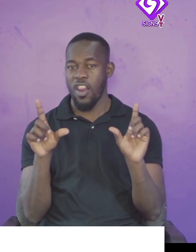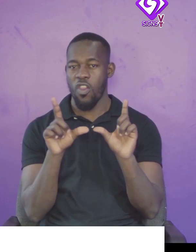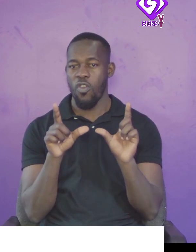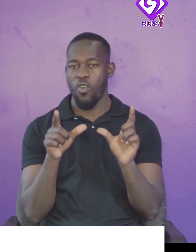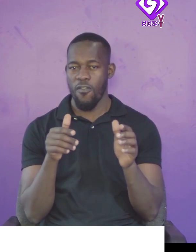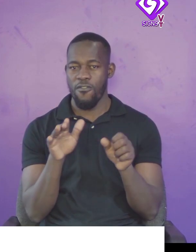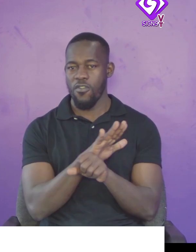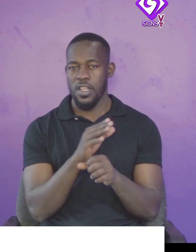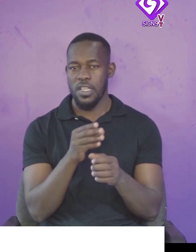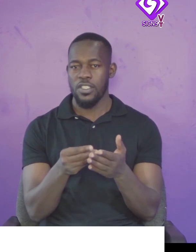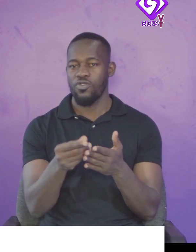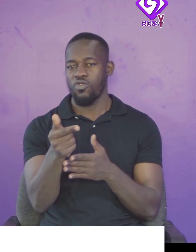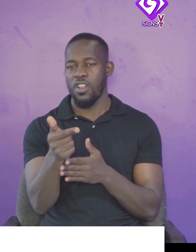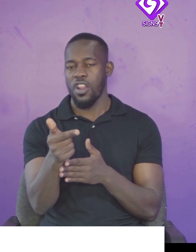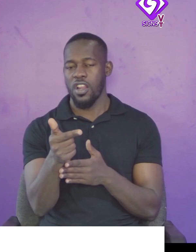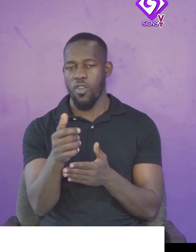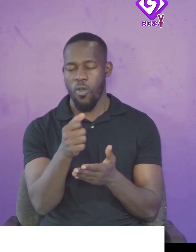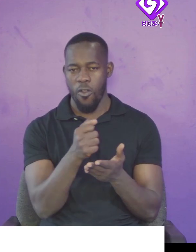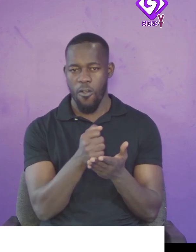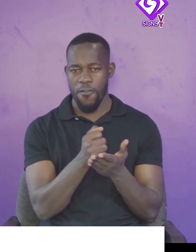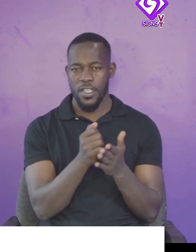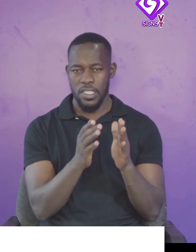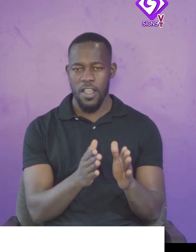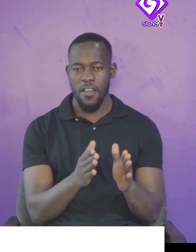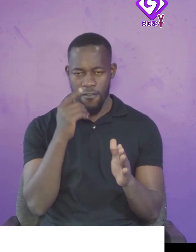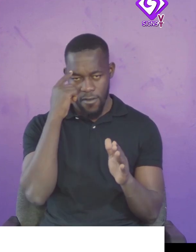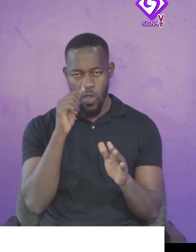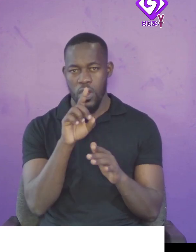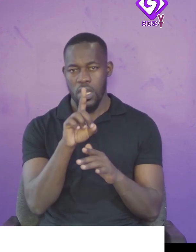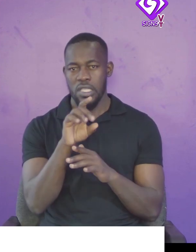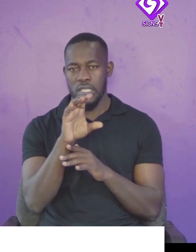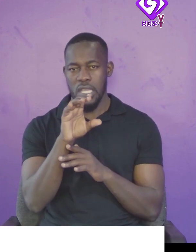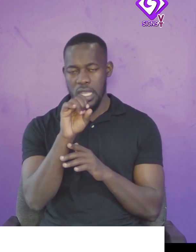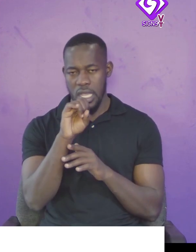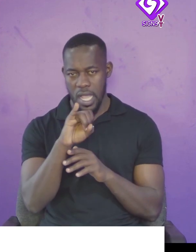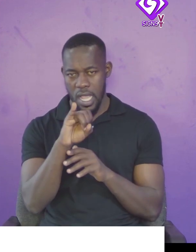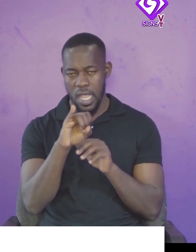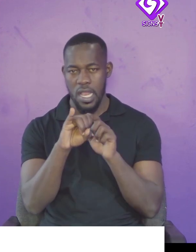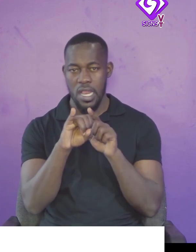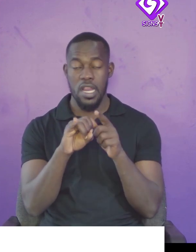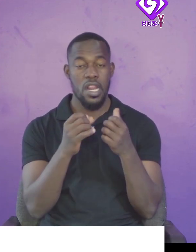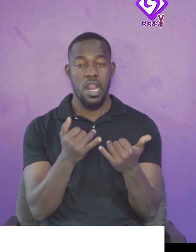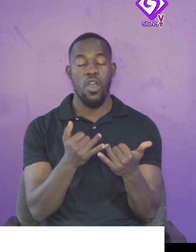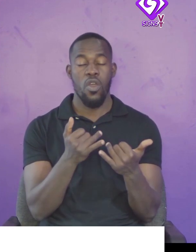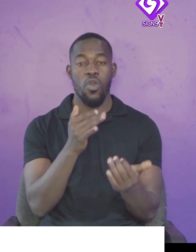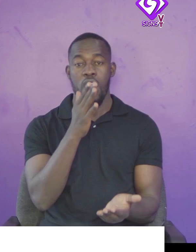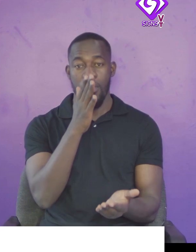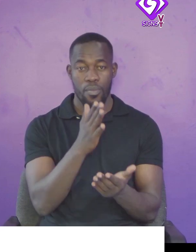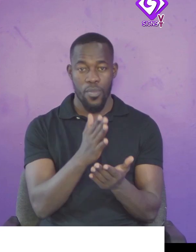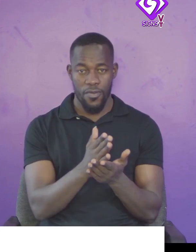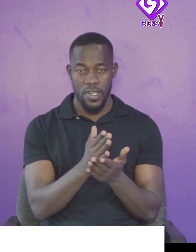to them. The Office of Director of Public Prosecutions has approved